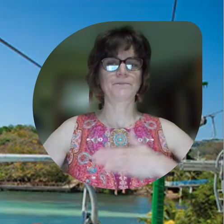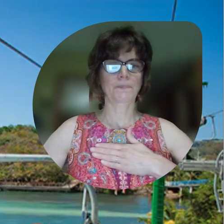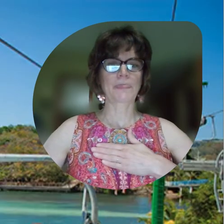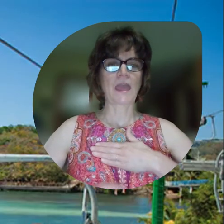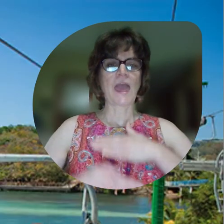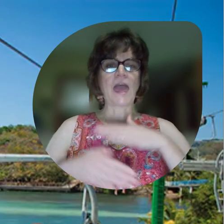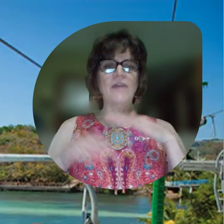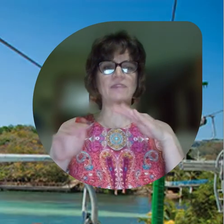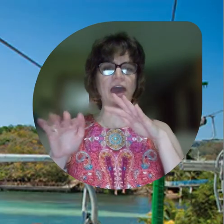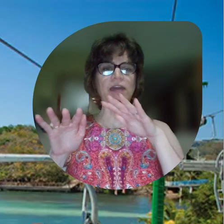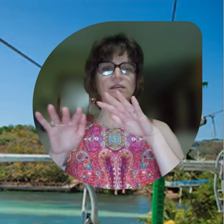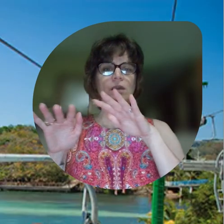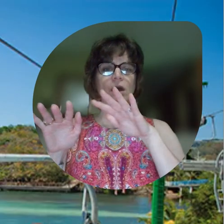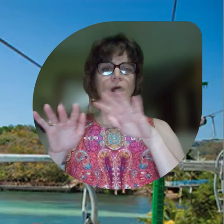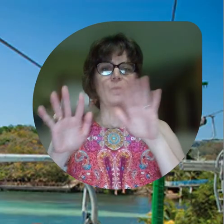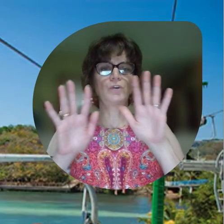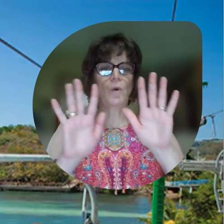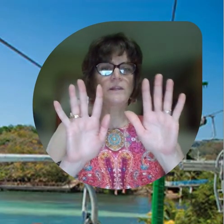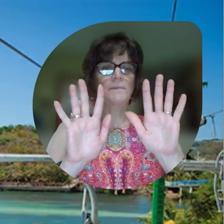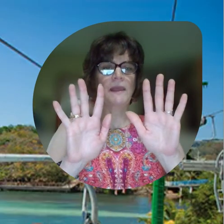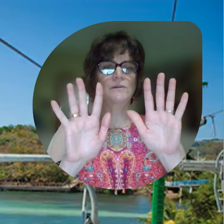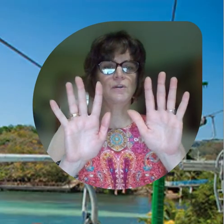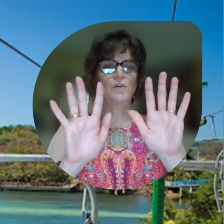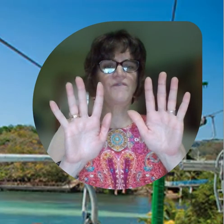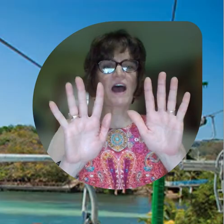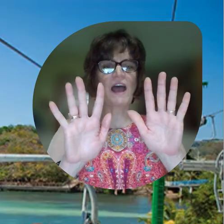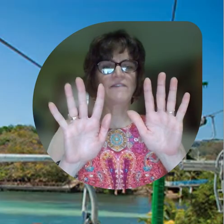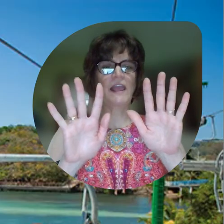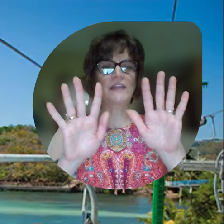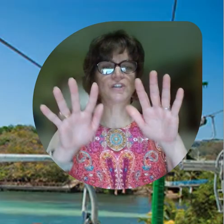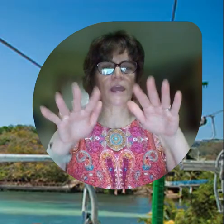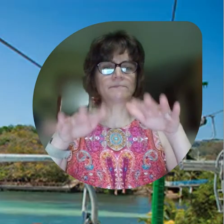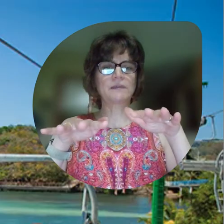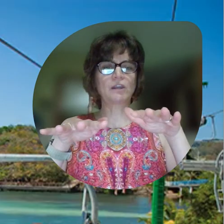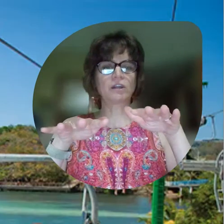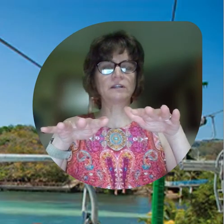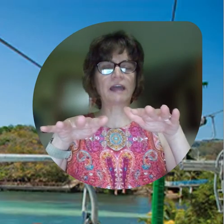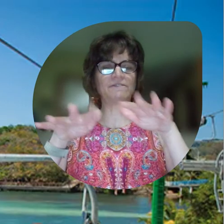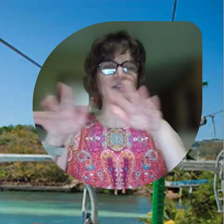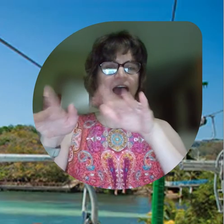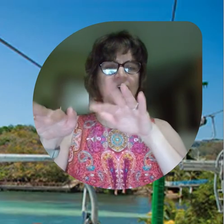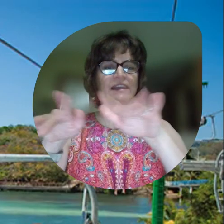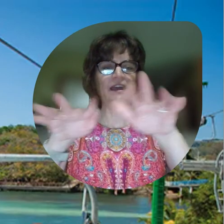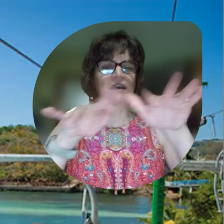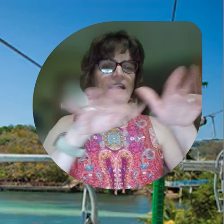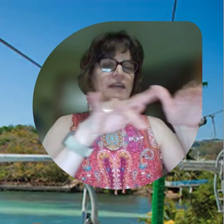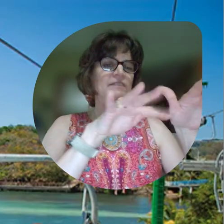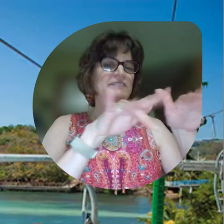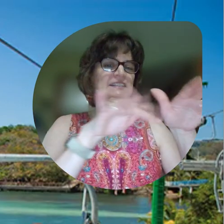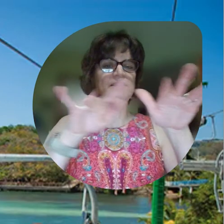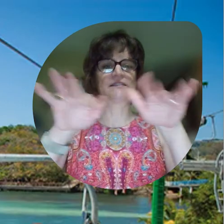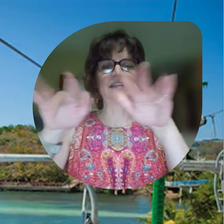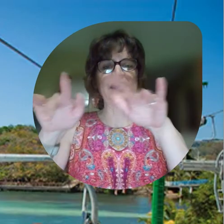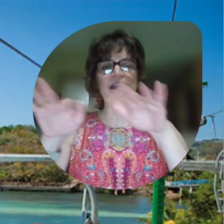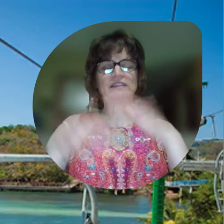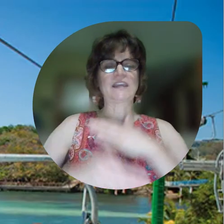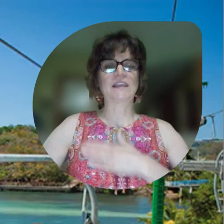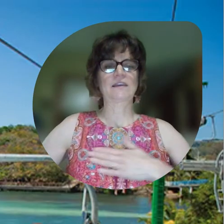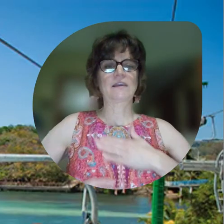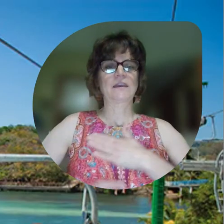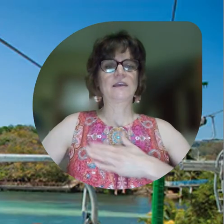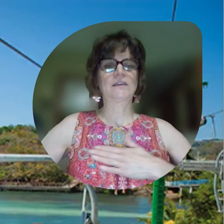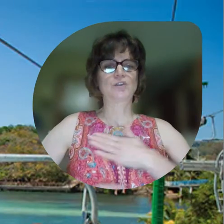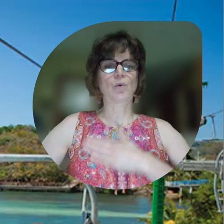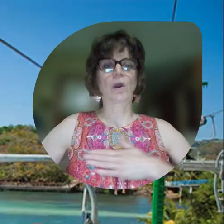Enjoy. And then you're going to make two 5 hand shapes that are going to lay flat, kind of seeing